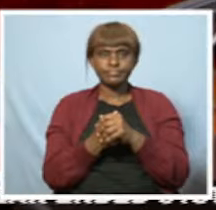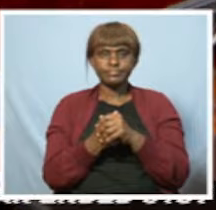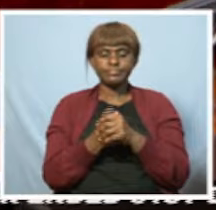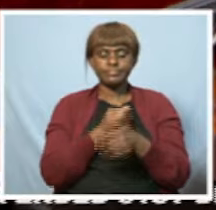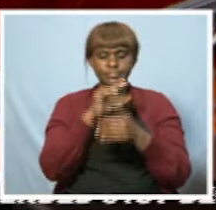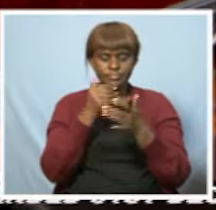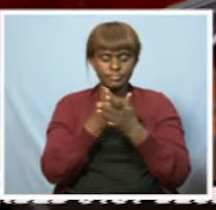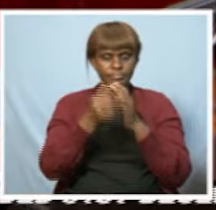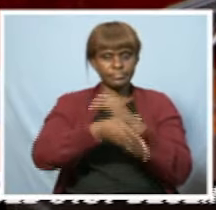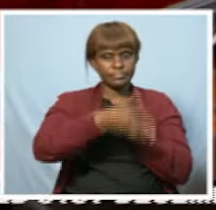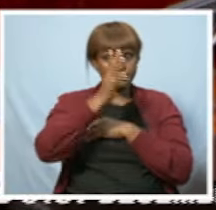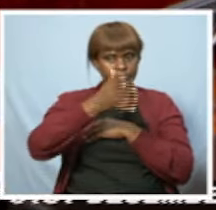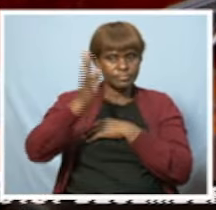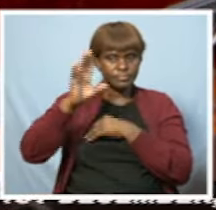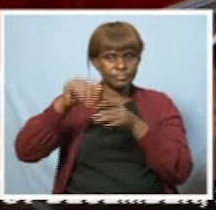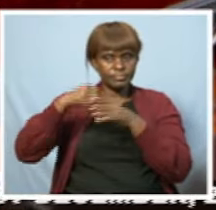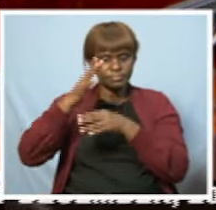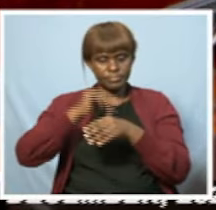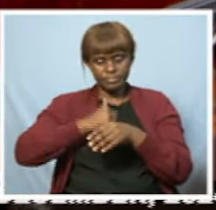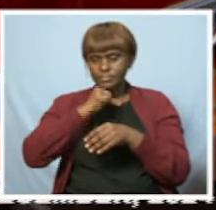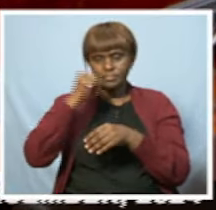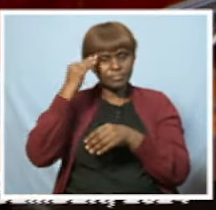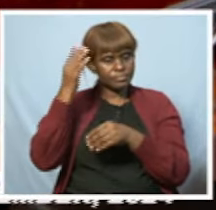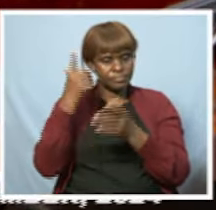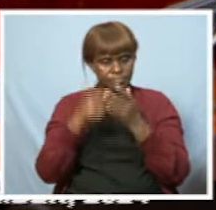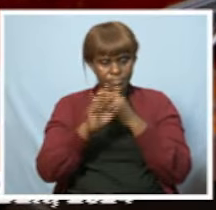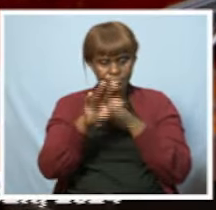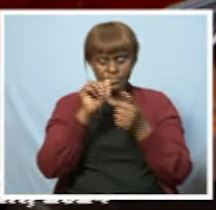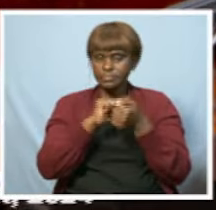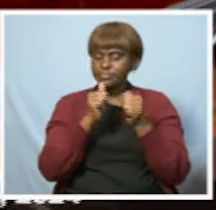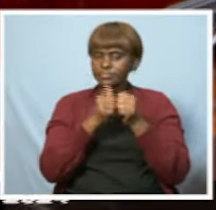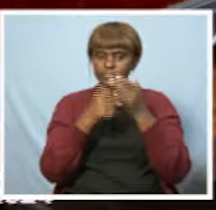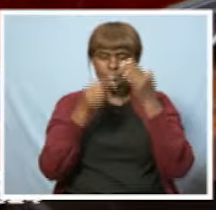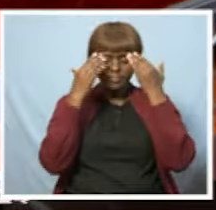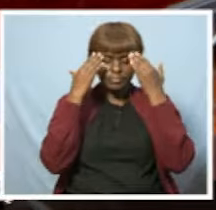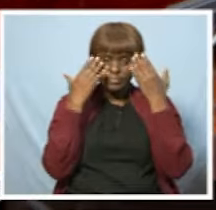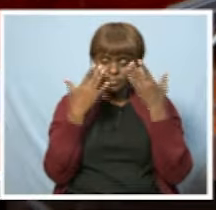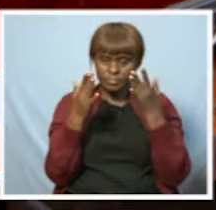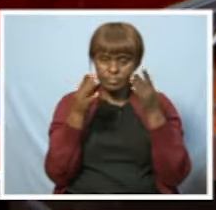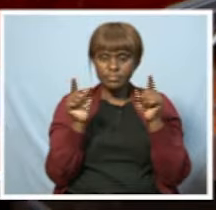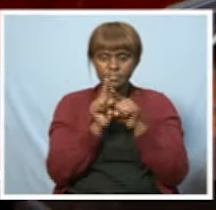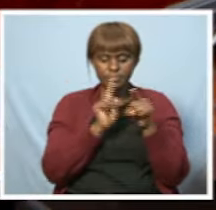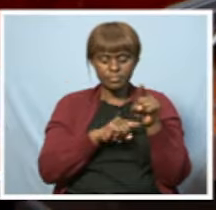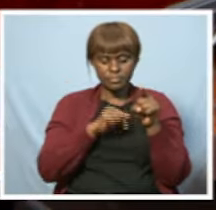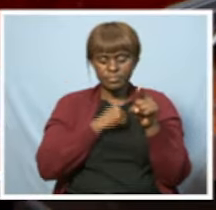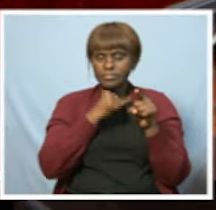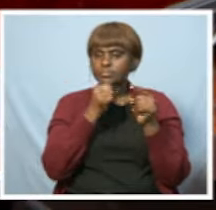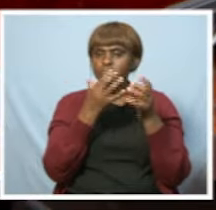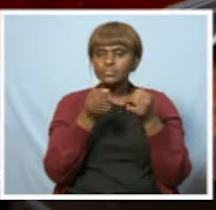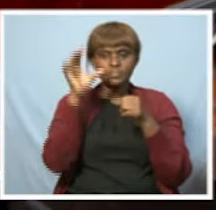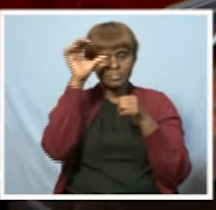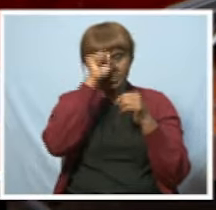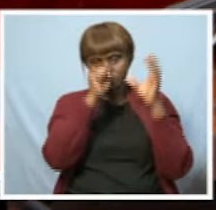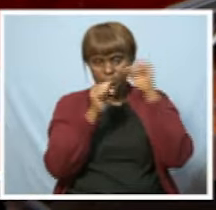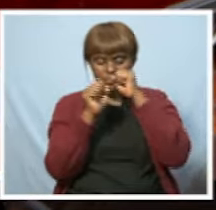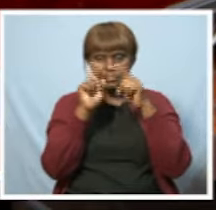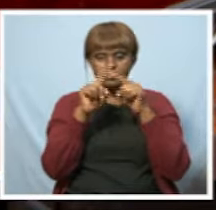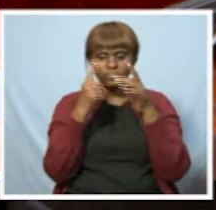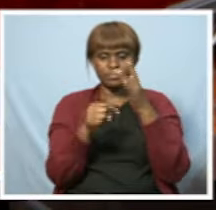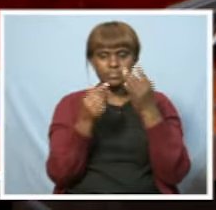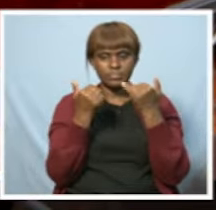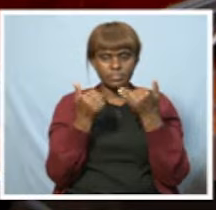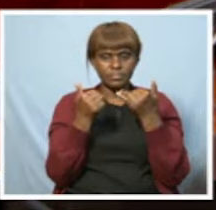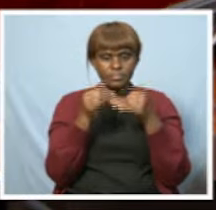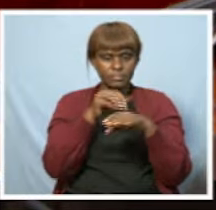As you go away, we don't know what the problem is, and we don't want to speculate. But